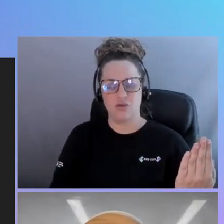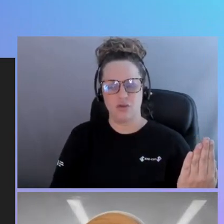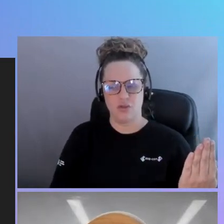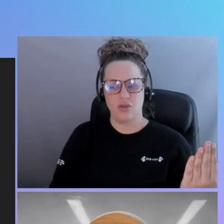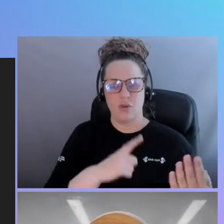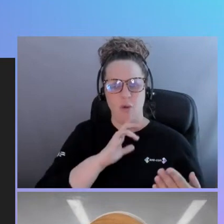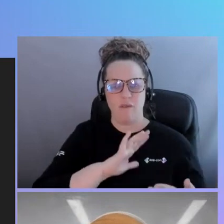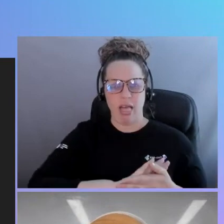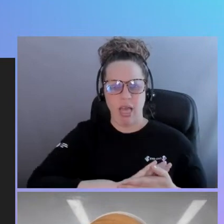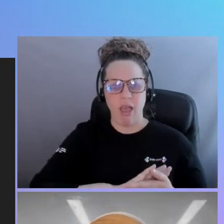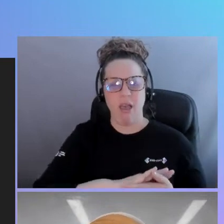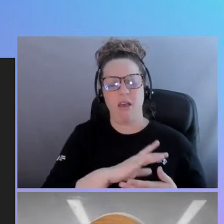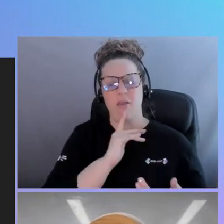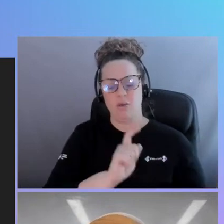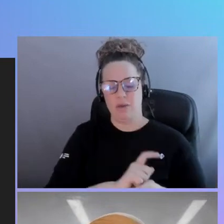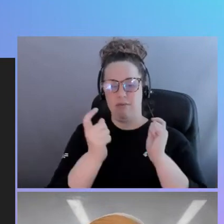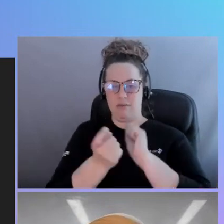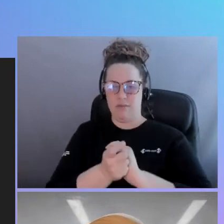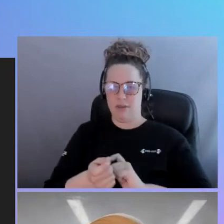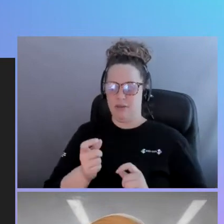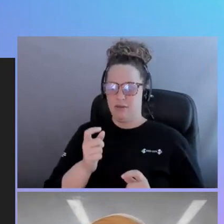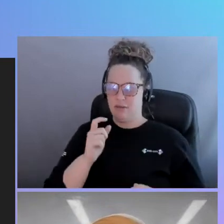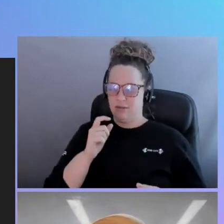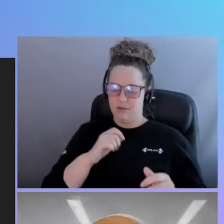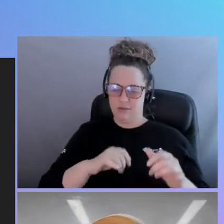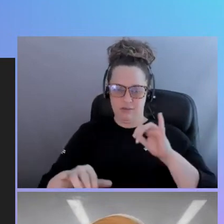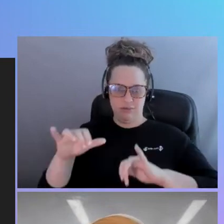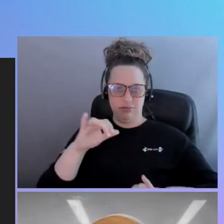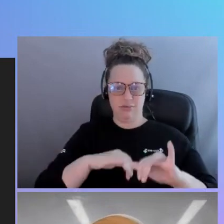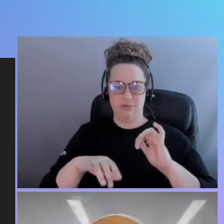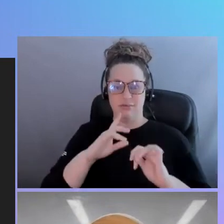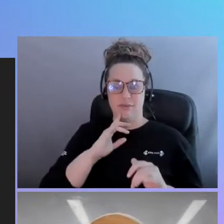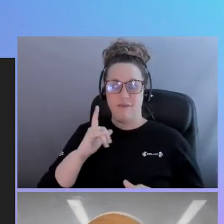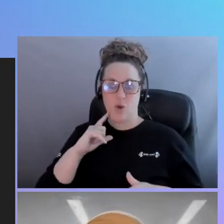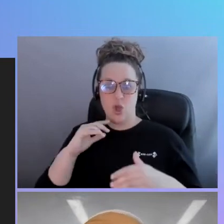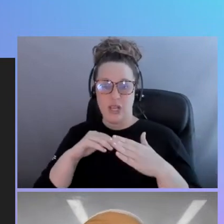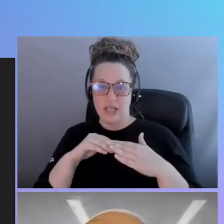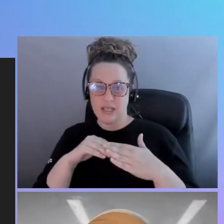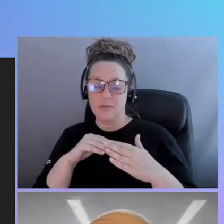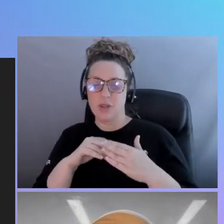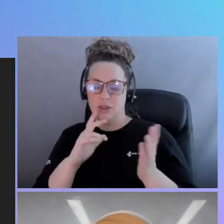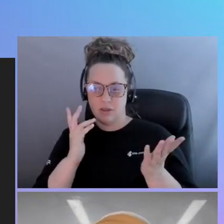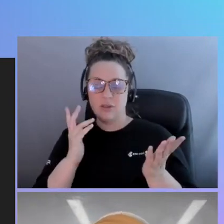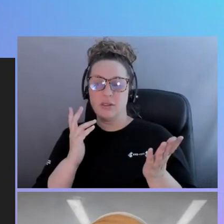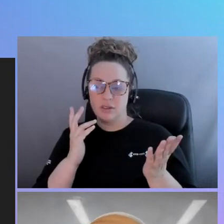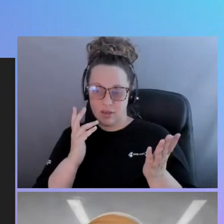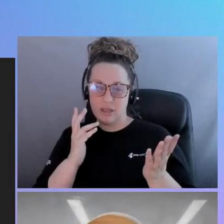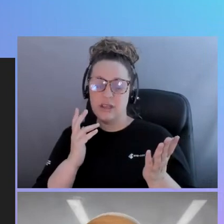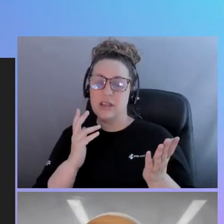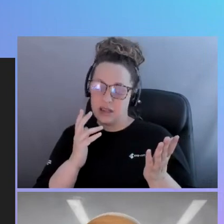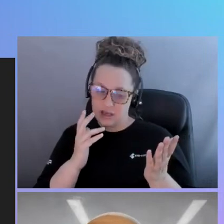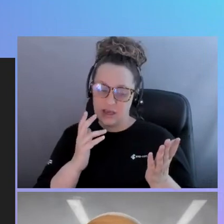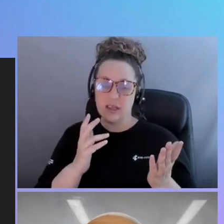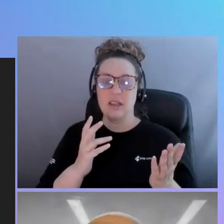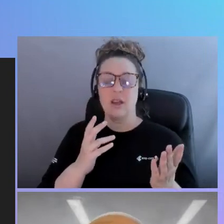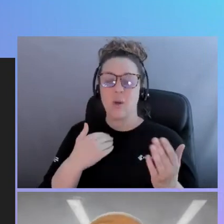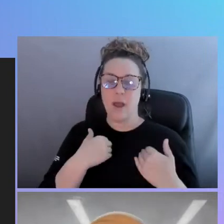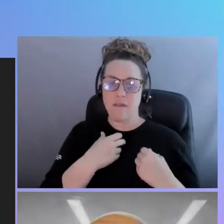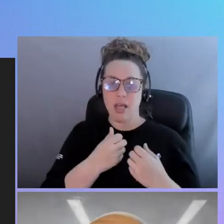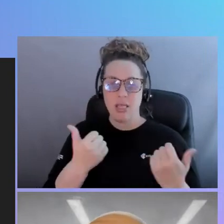big change, and for a lot of people, it was also a step back in terms of accessibility, because it had lots of transparencies,